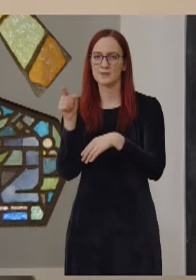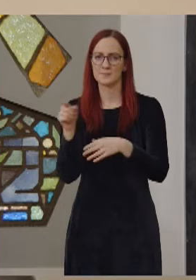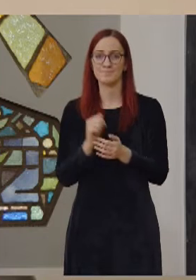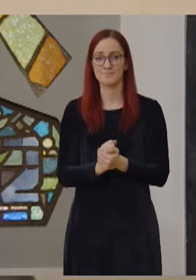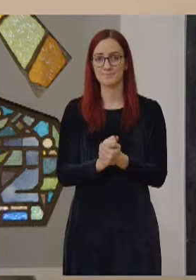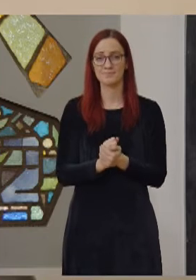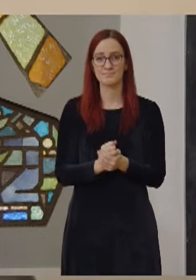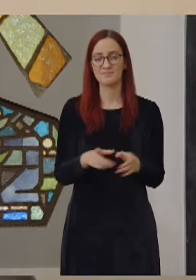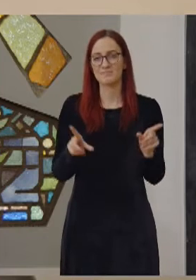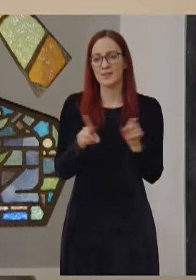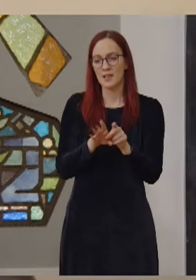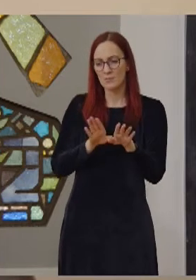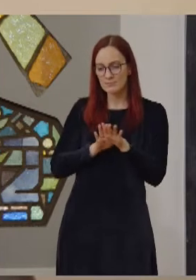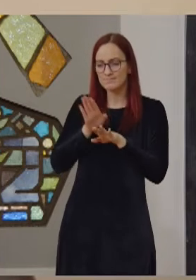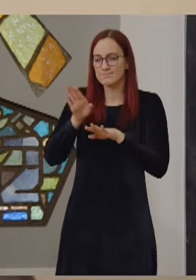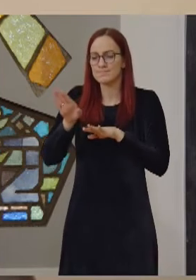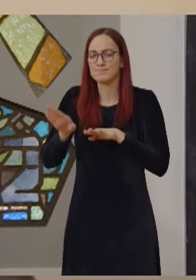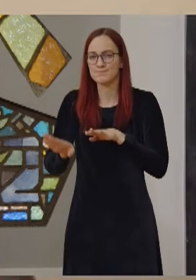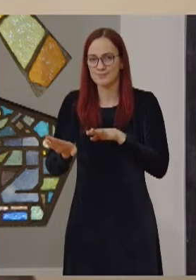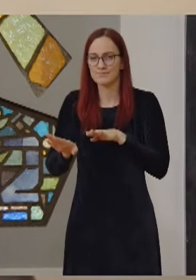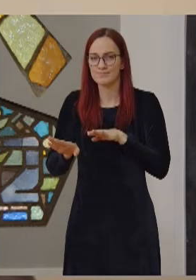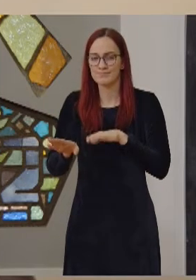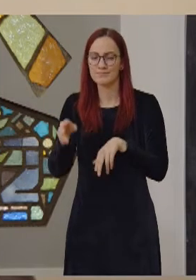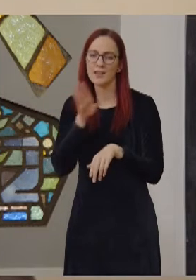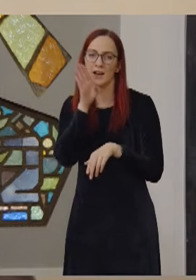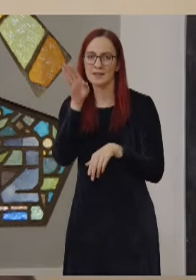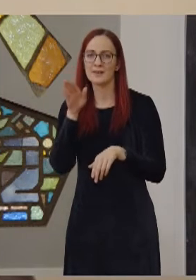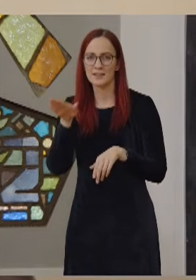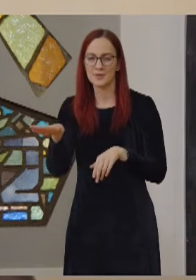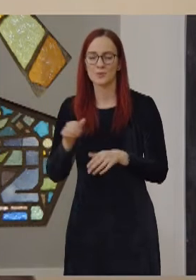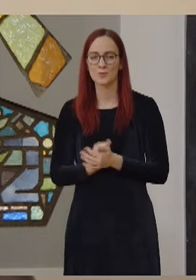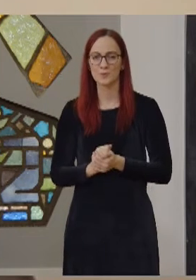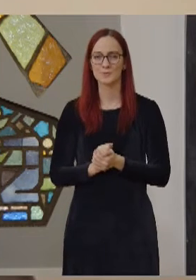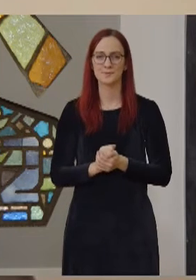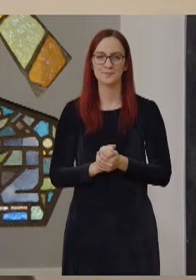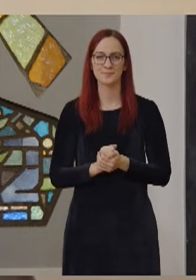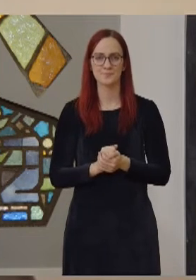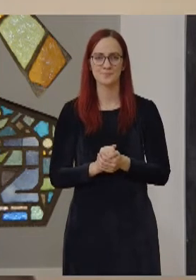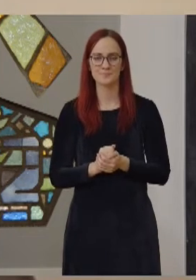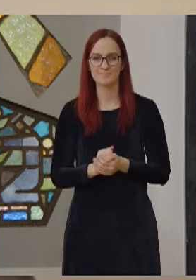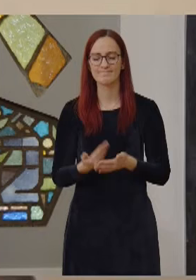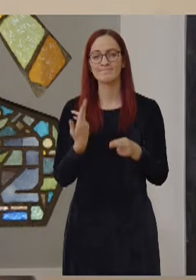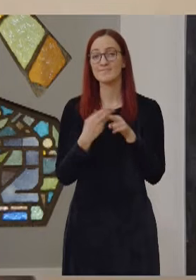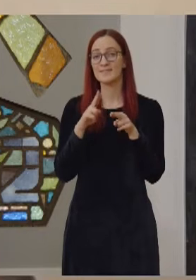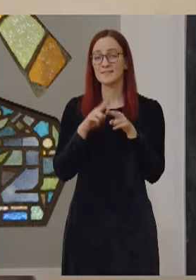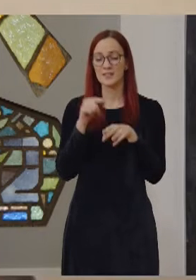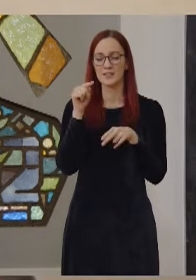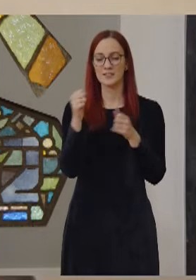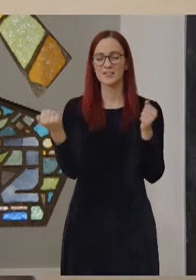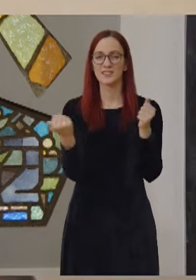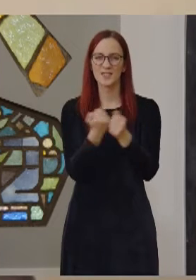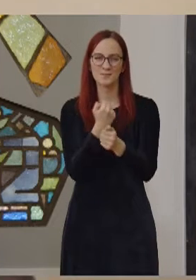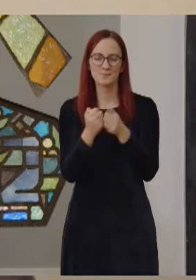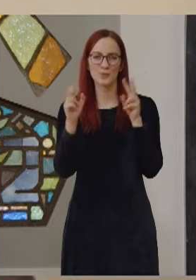Moscow. So it seems that ideologically we have already entered the